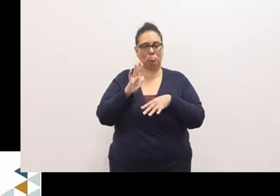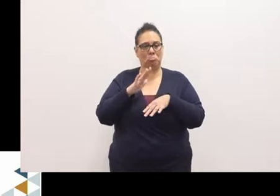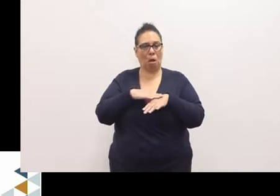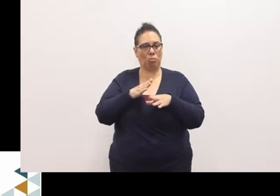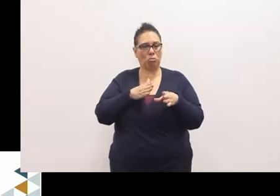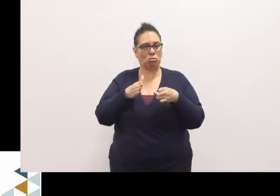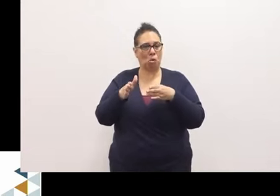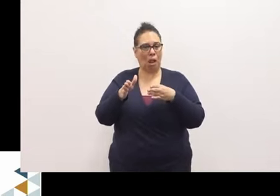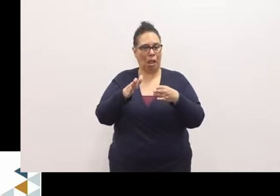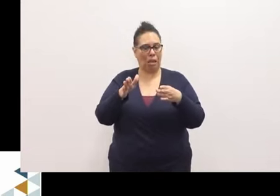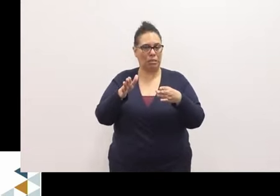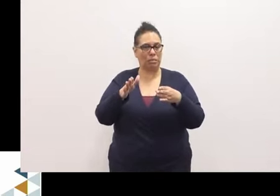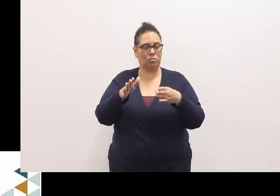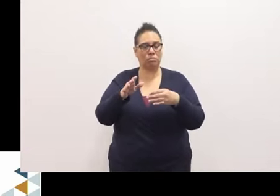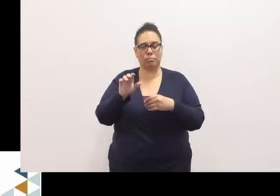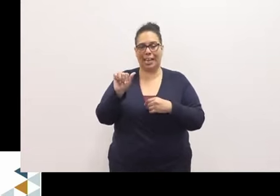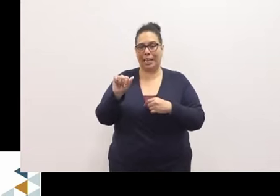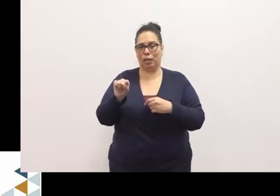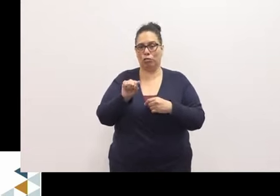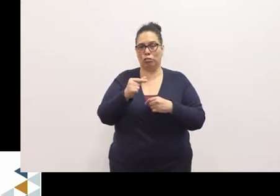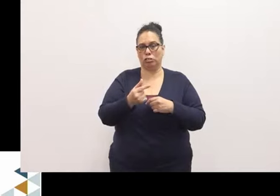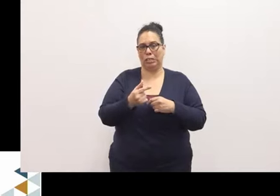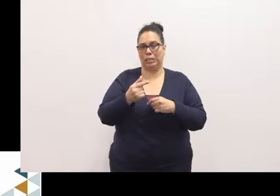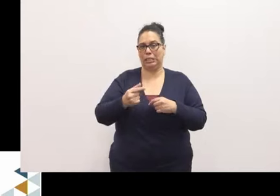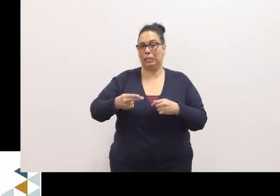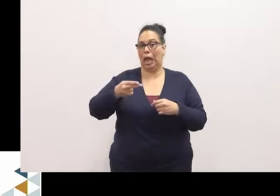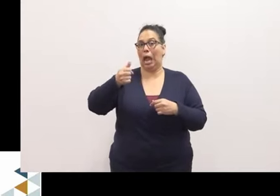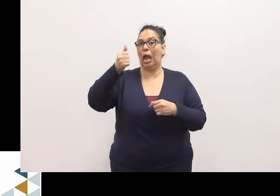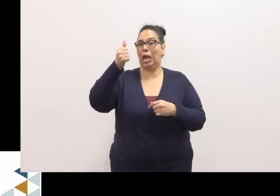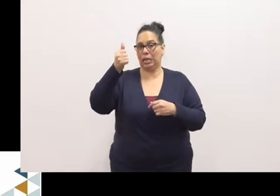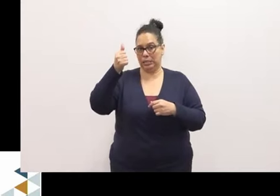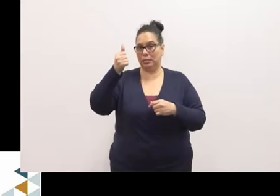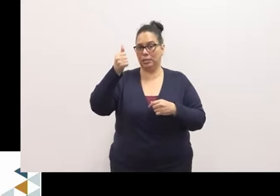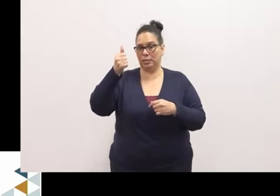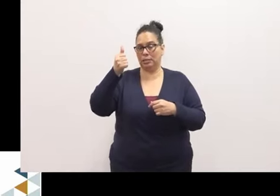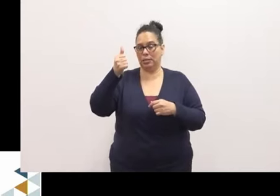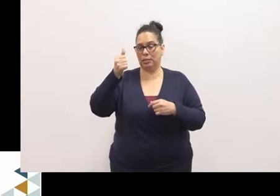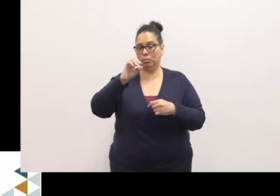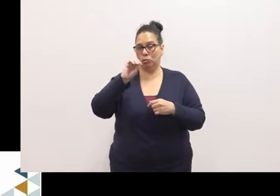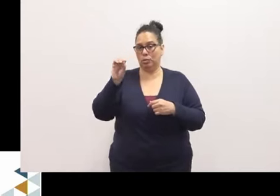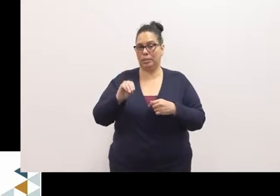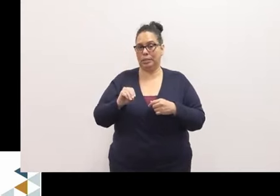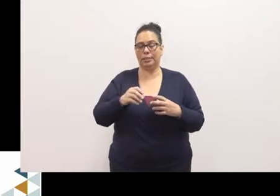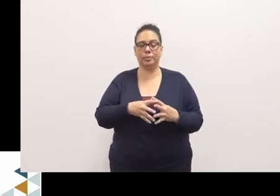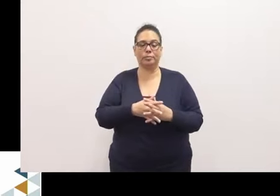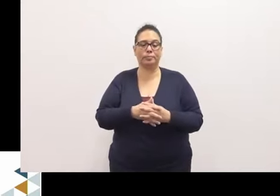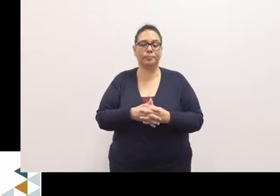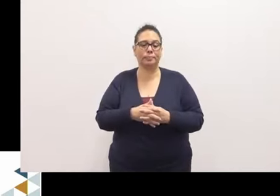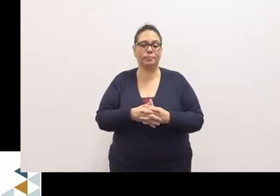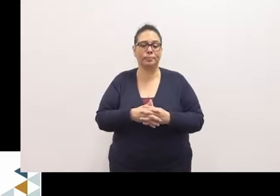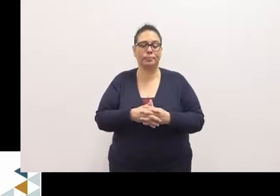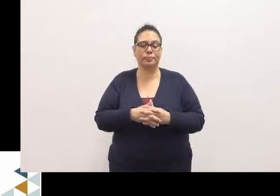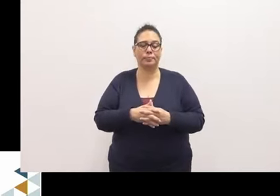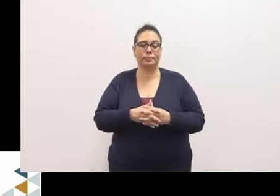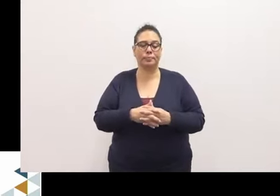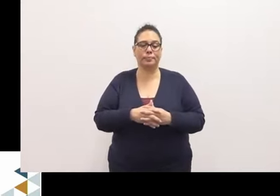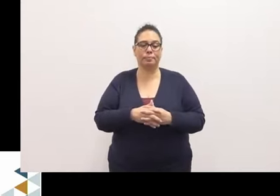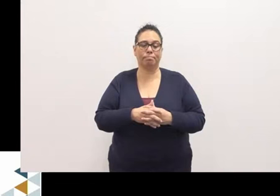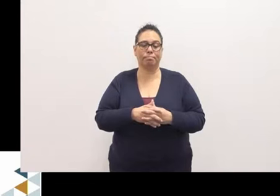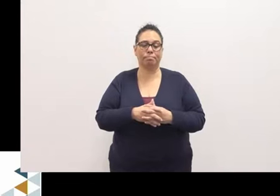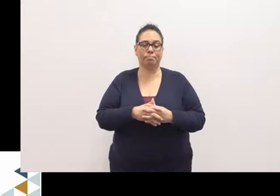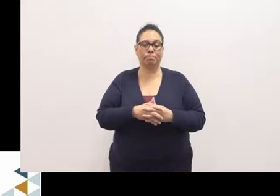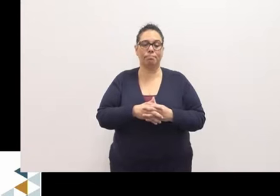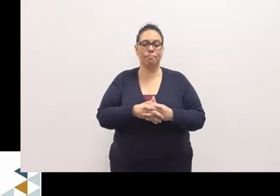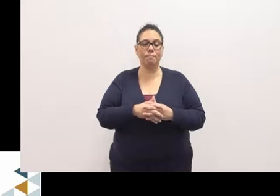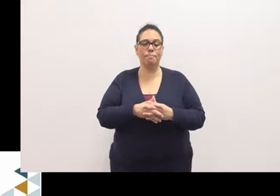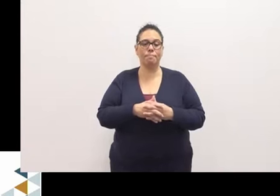has for A through G is actually our highest grade level that has that high on track percentage. When